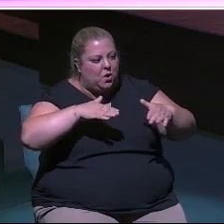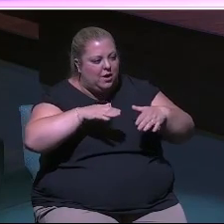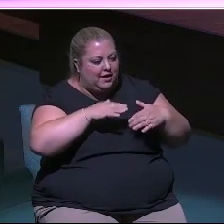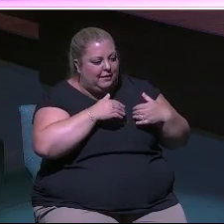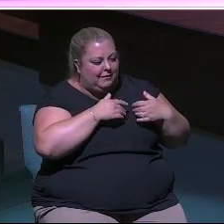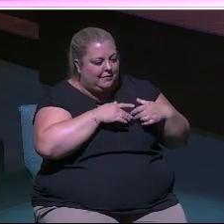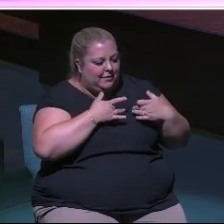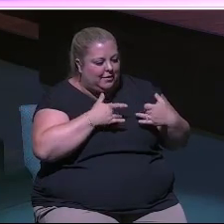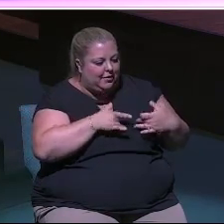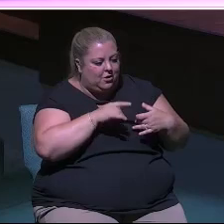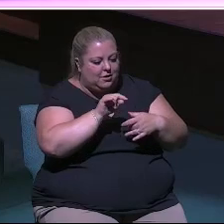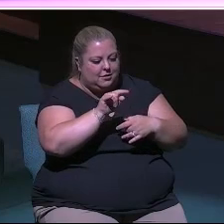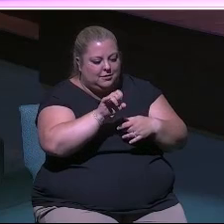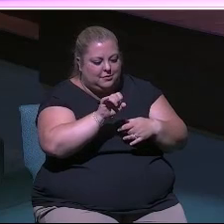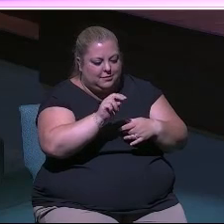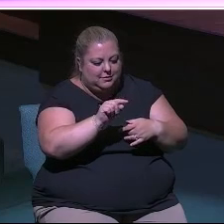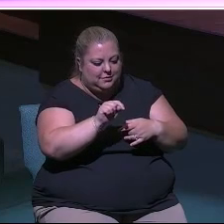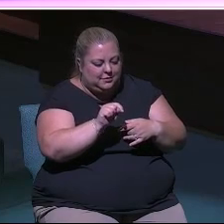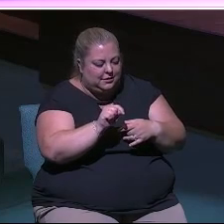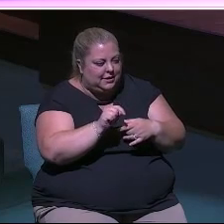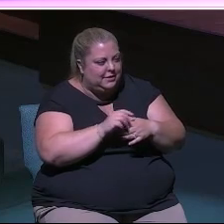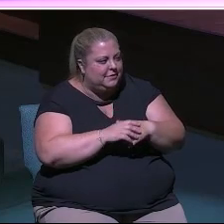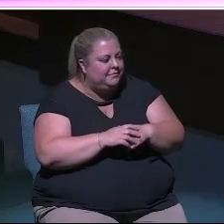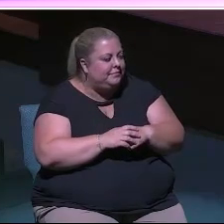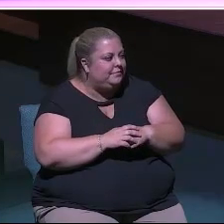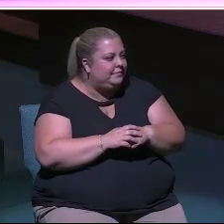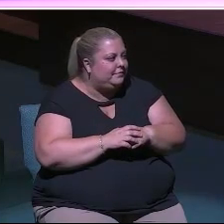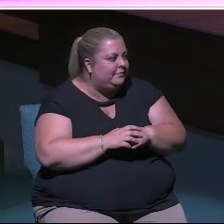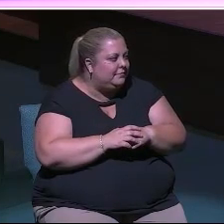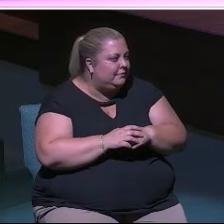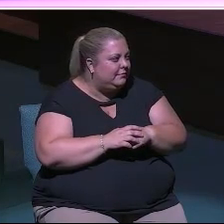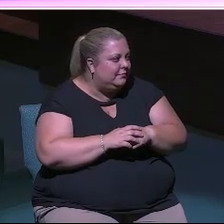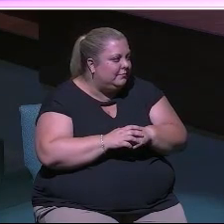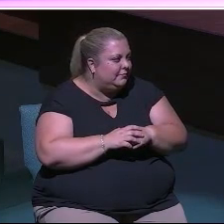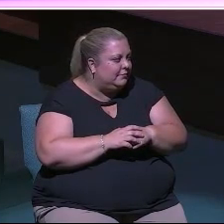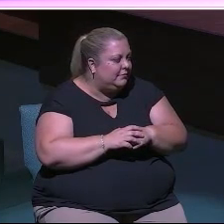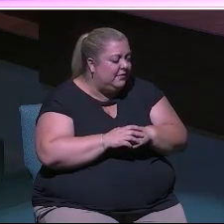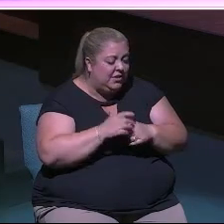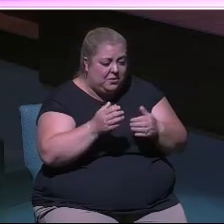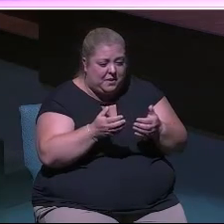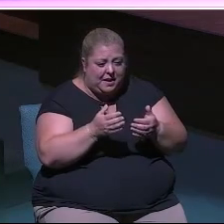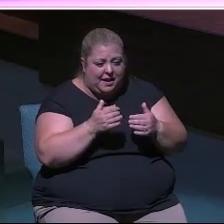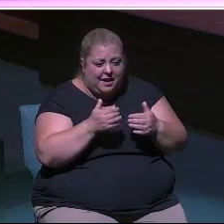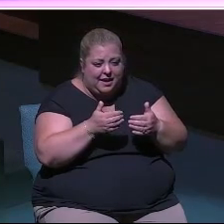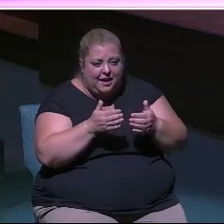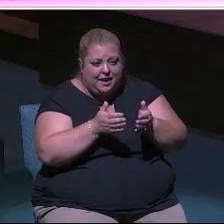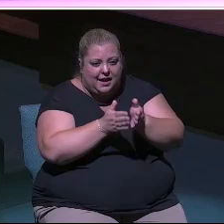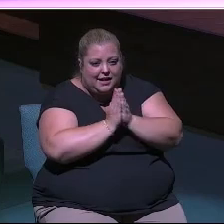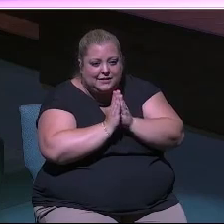13 stents. And you go by, I saw him yesterday morning. How you doing? I'm doing good, man.